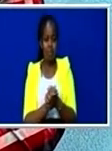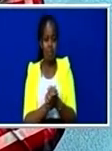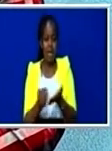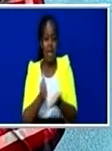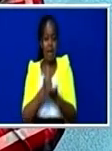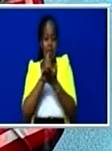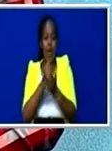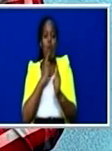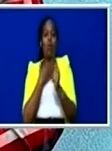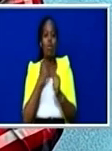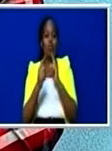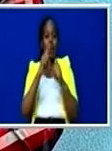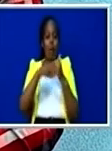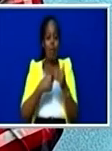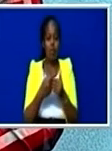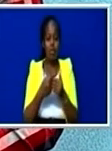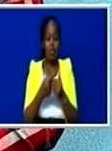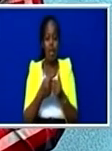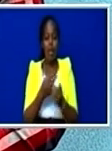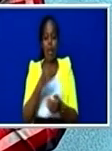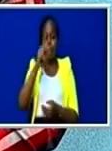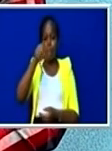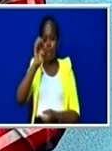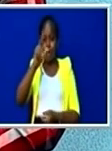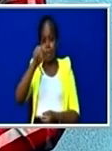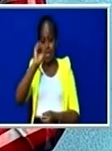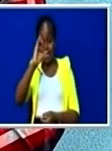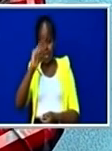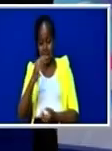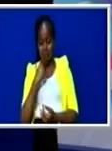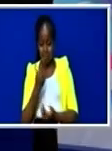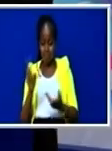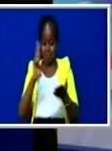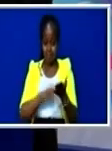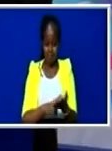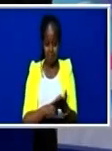I want to talk about proteins, amino acids, and pepsin. I've said